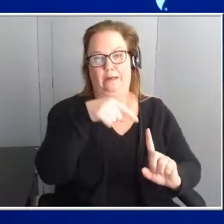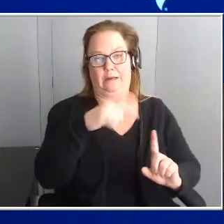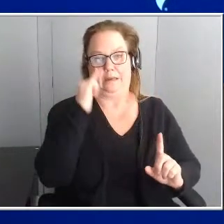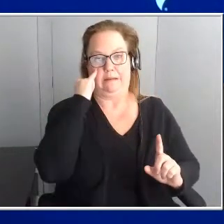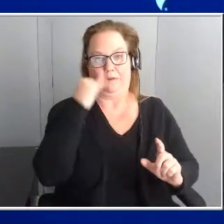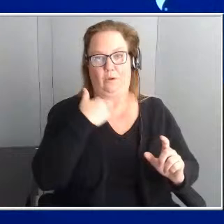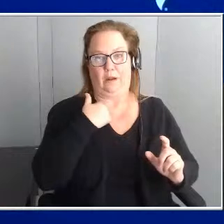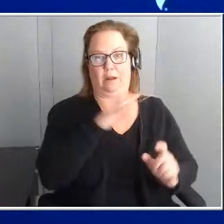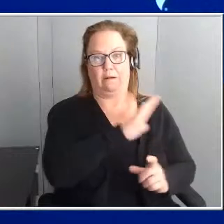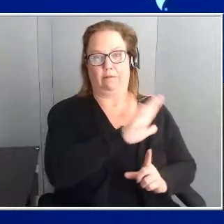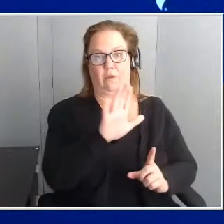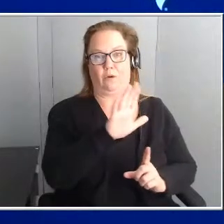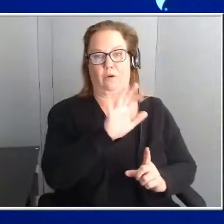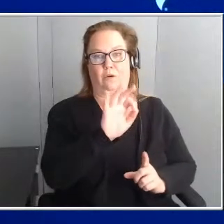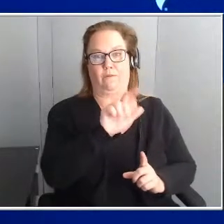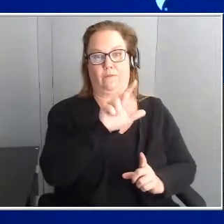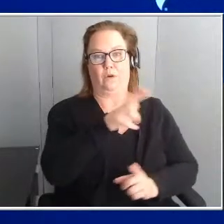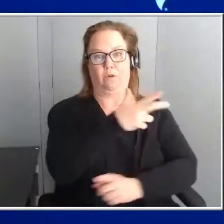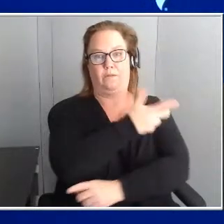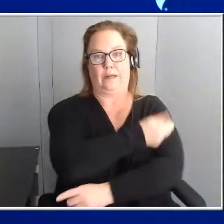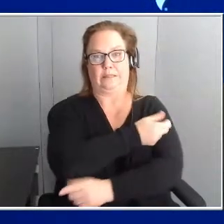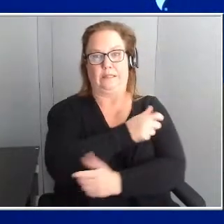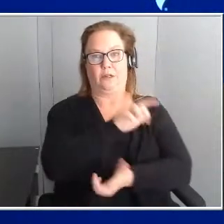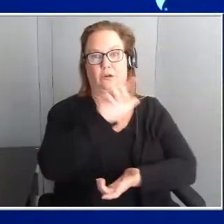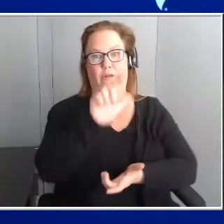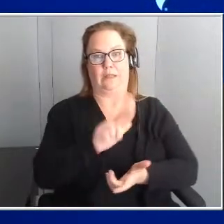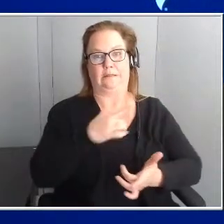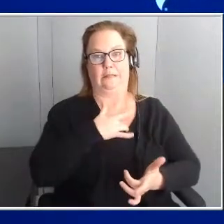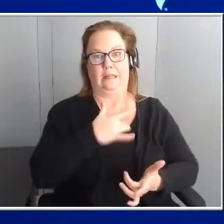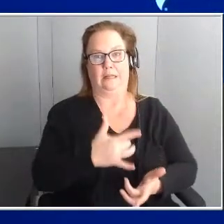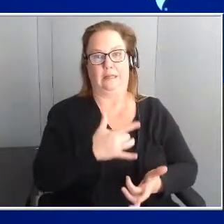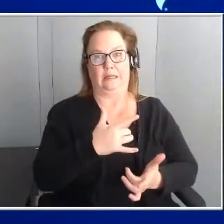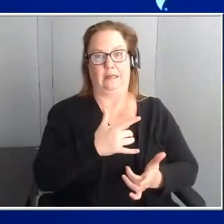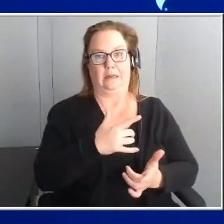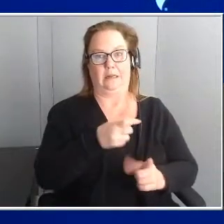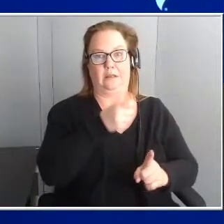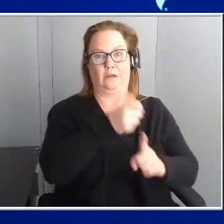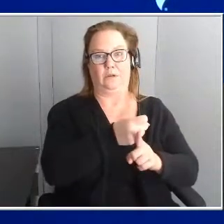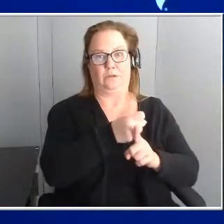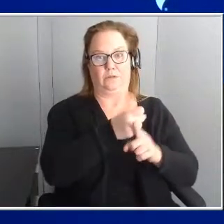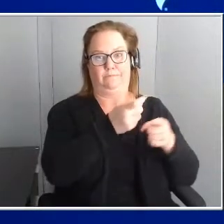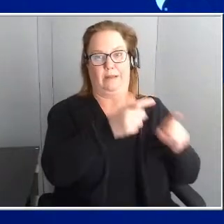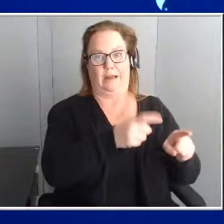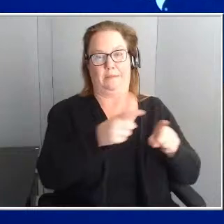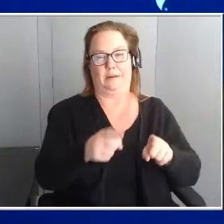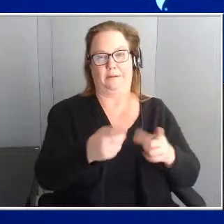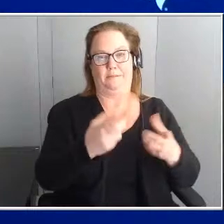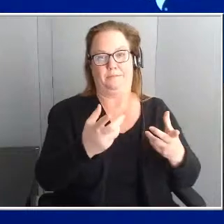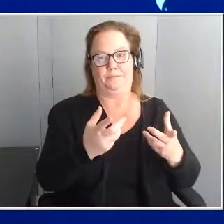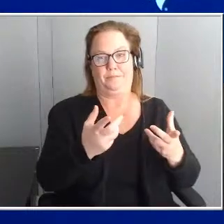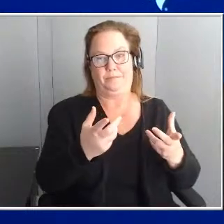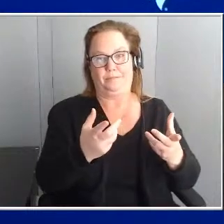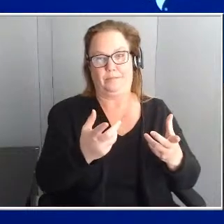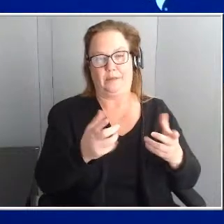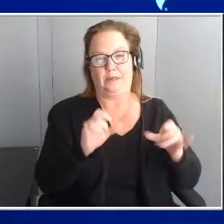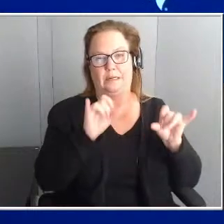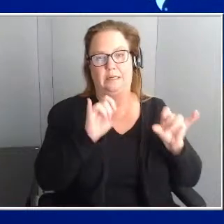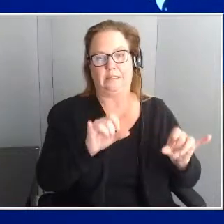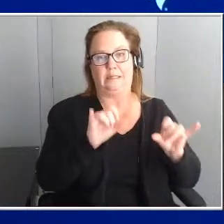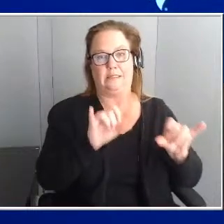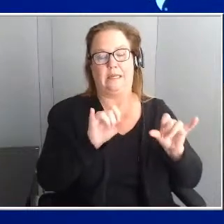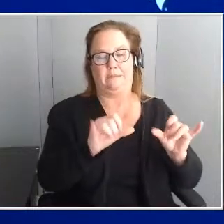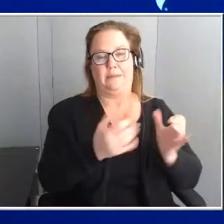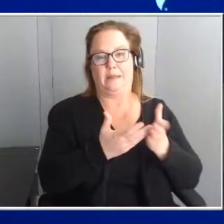your influenza vaccination, you're less likely to get those sort of events. So, it's the same points over and over